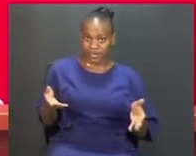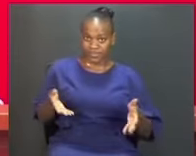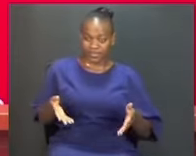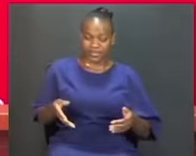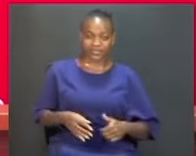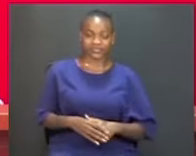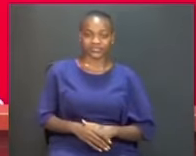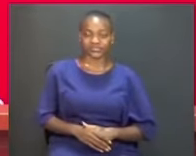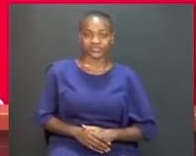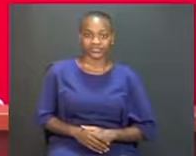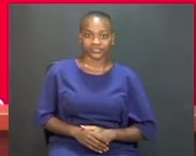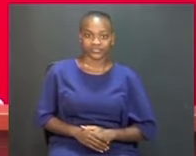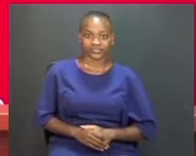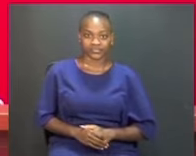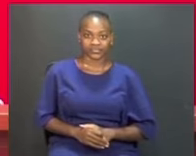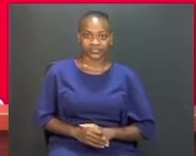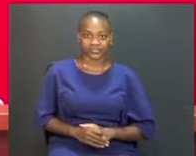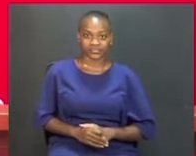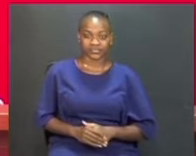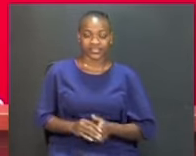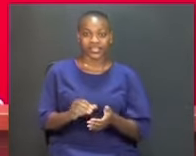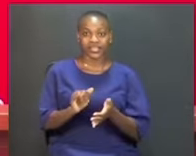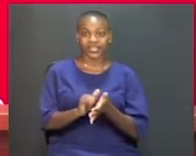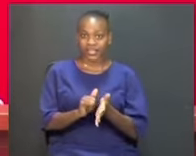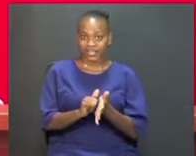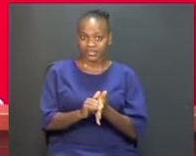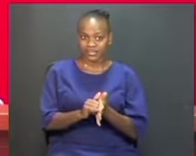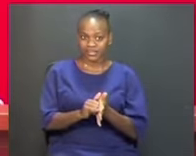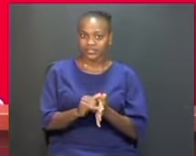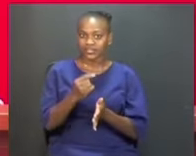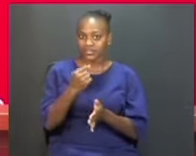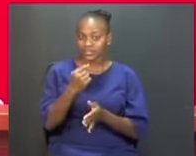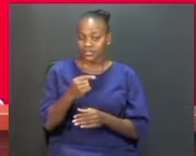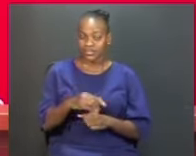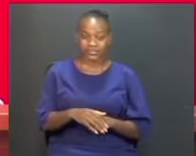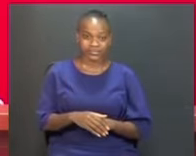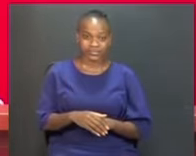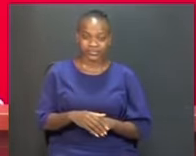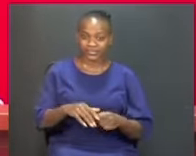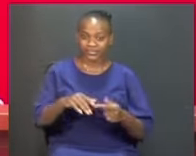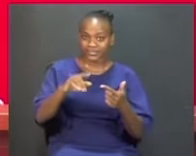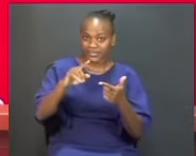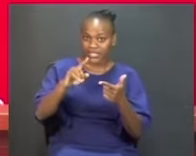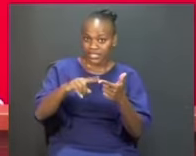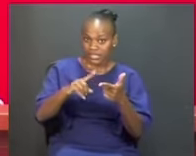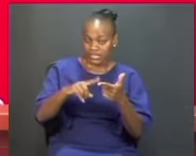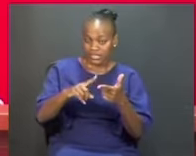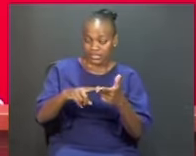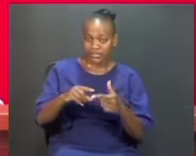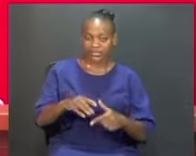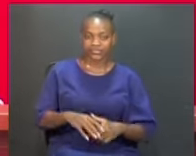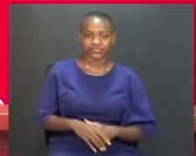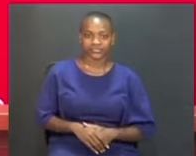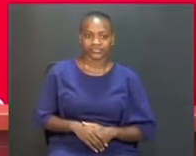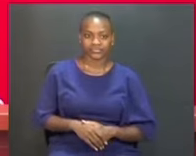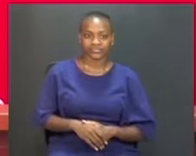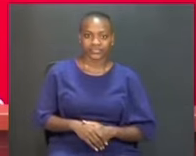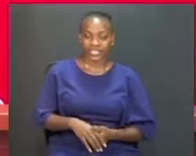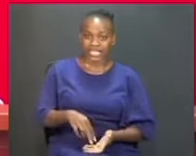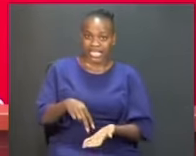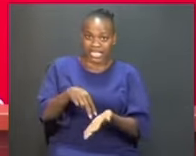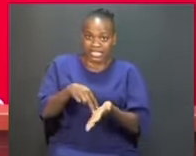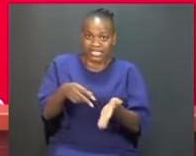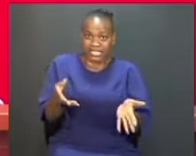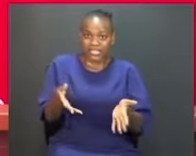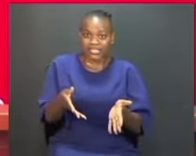notice, which he referred to. And the second is to get out on the floor